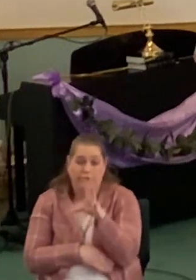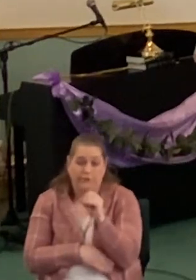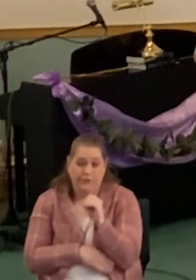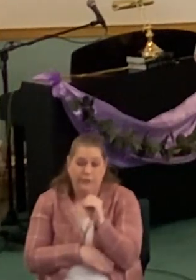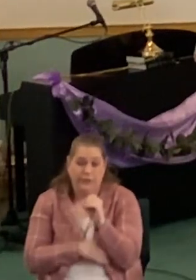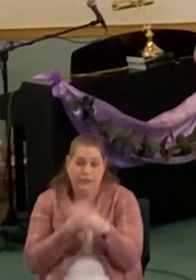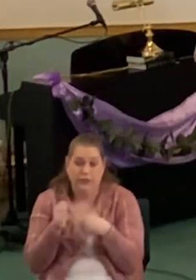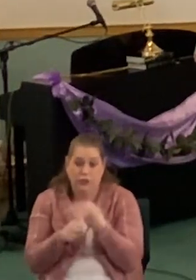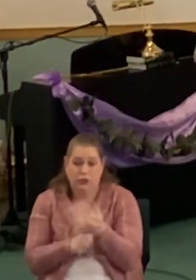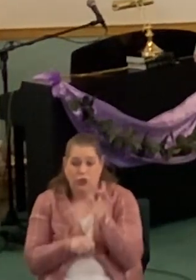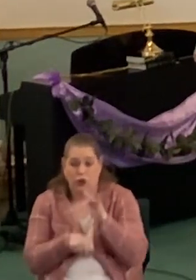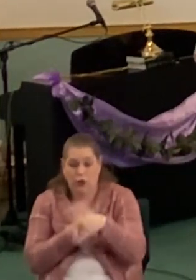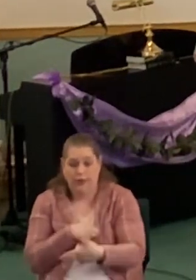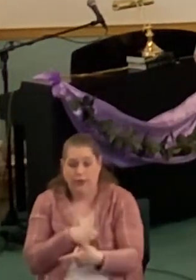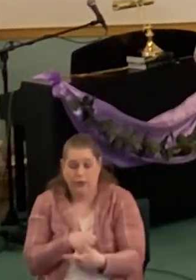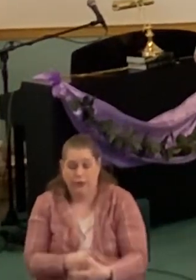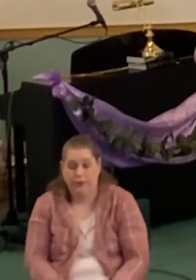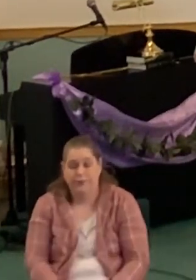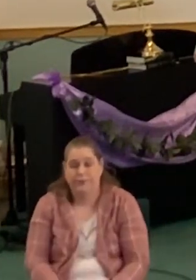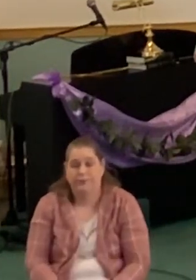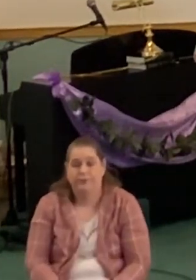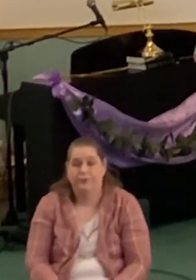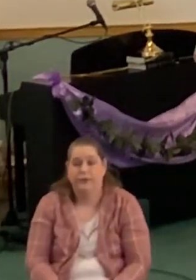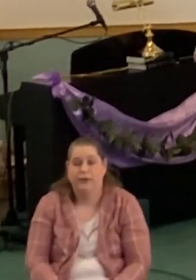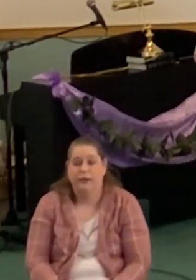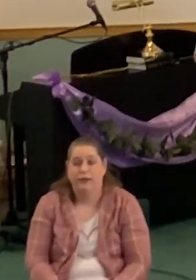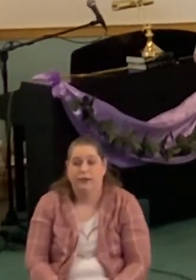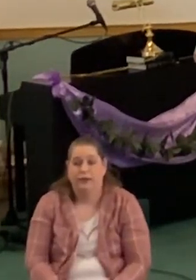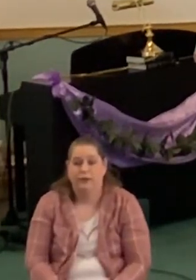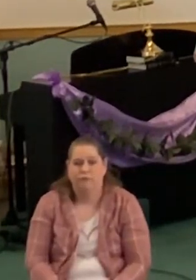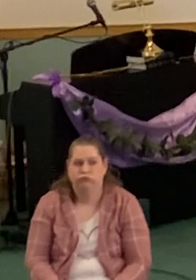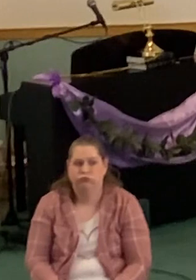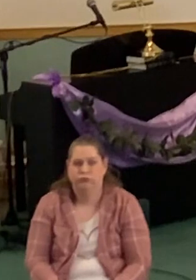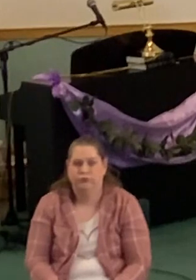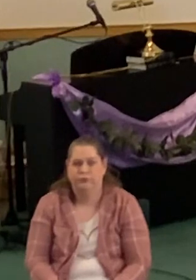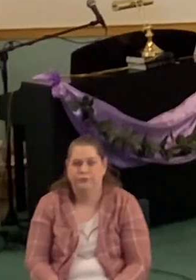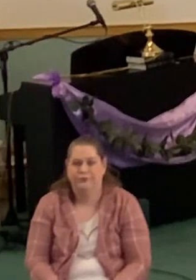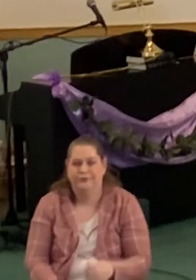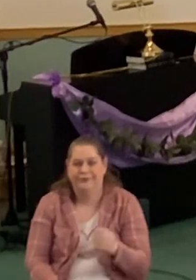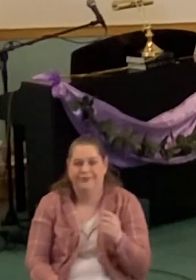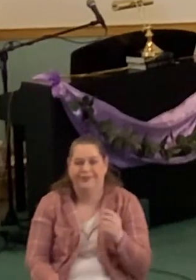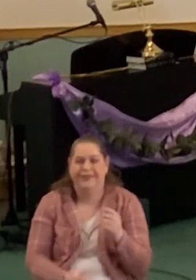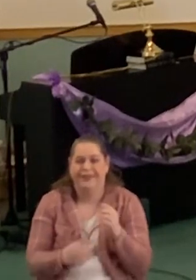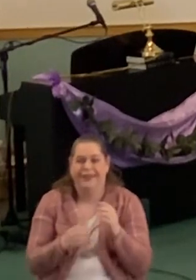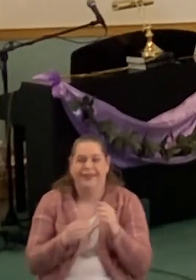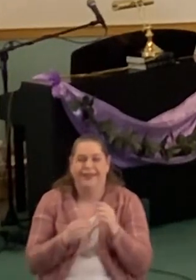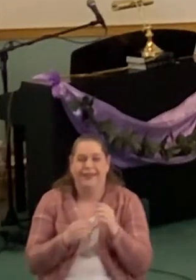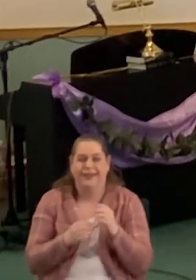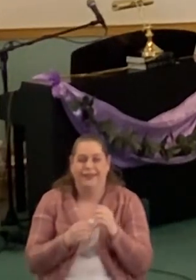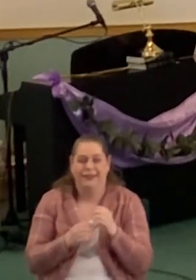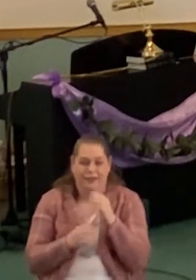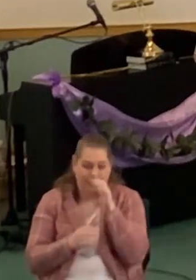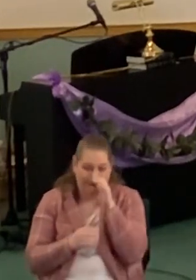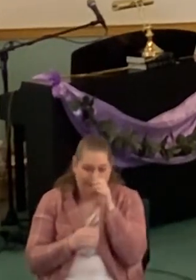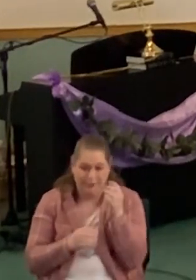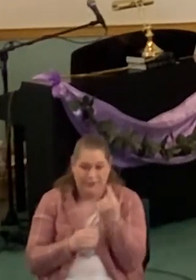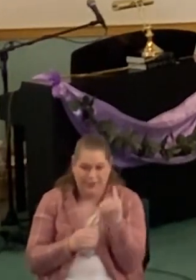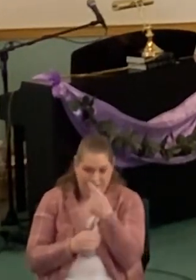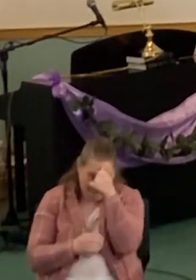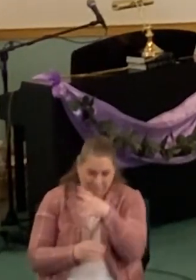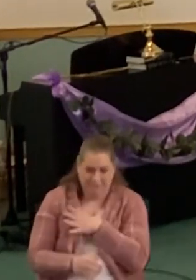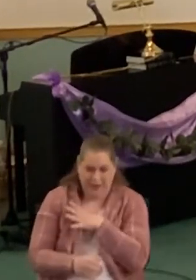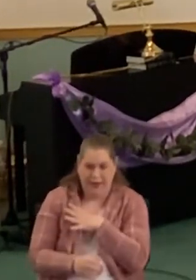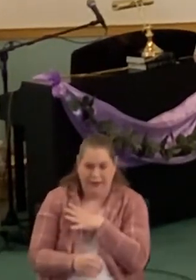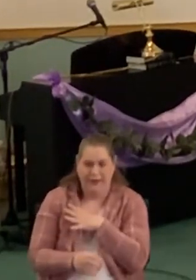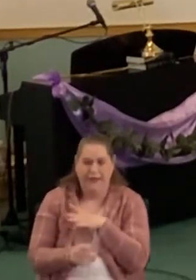the Chaldeans is a small tribe under Nabopolassar, who rises up in 626 BC, gains power, and this